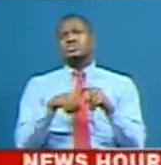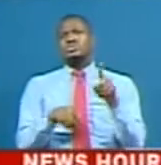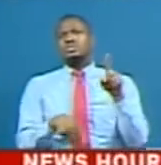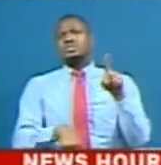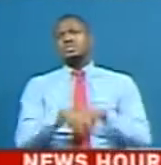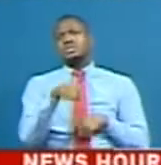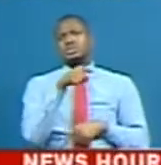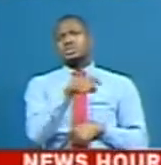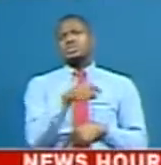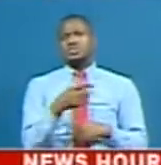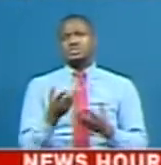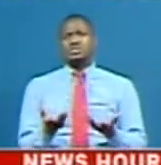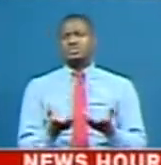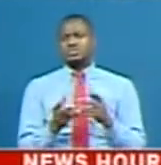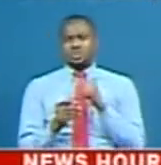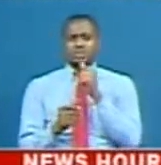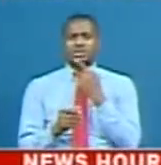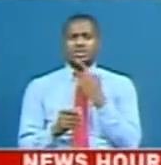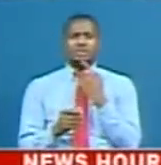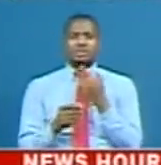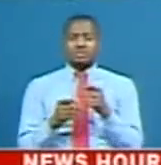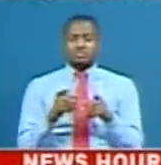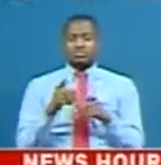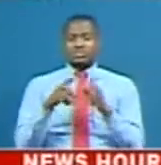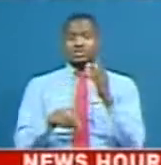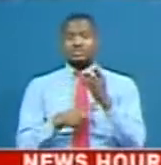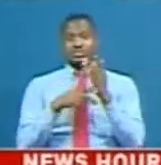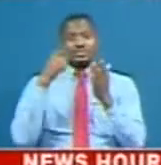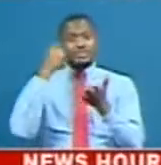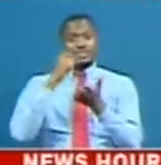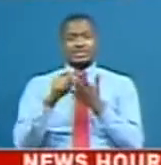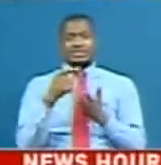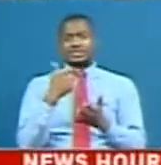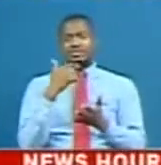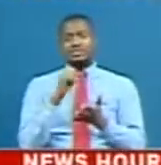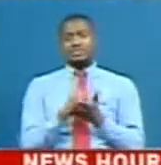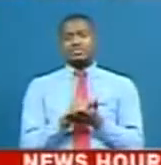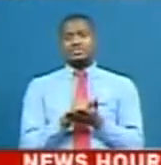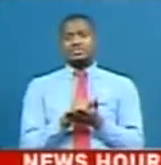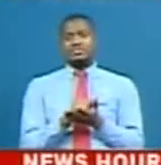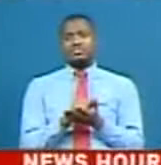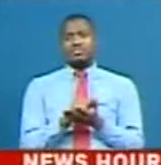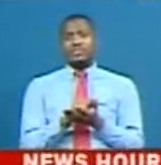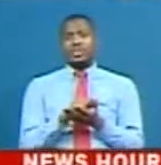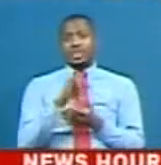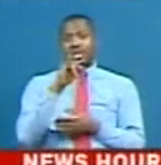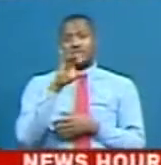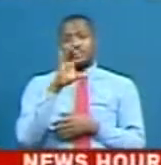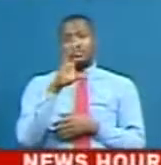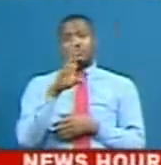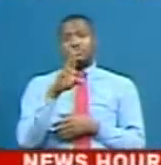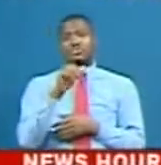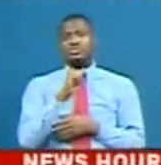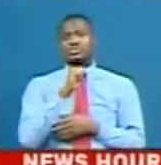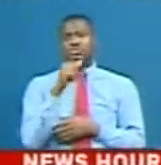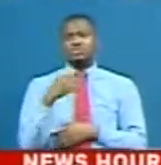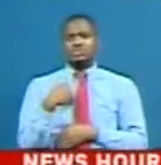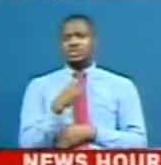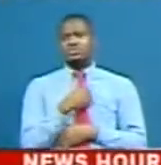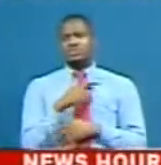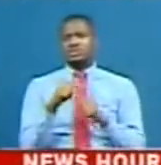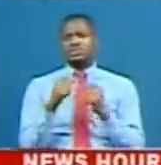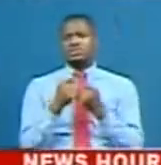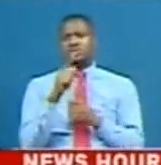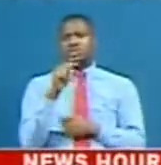from the place. The Deputy Secretary General of the TUC, Mr. Joshua Ansah, said the ICU is not a member of